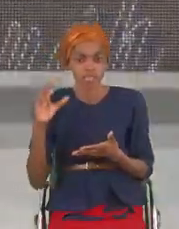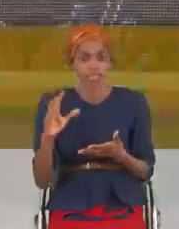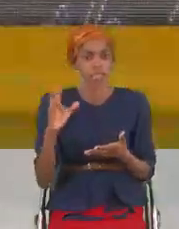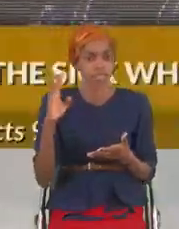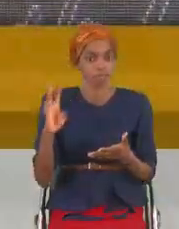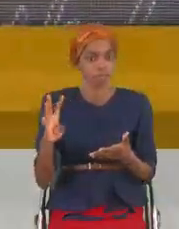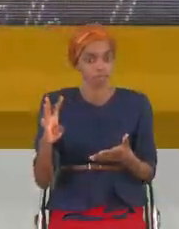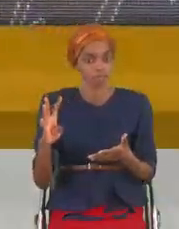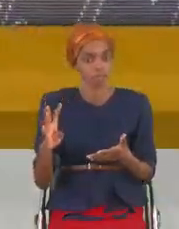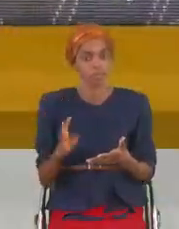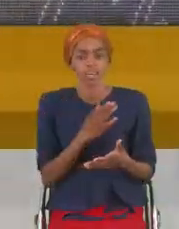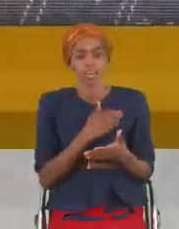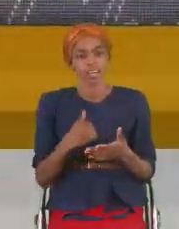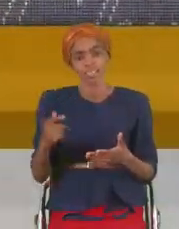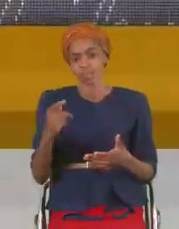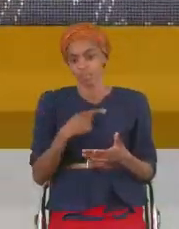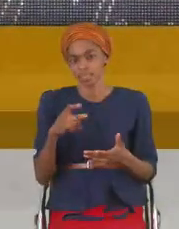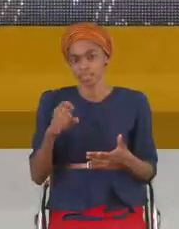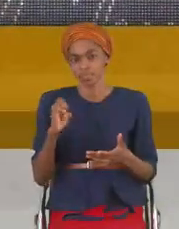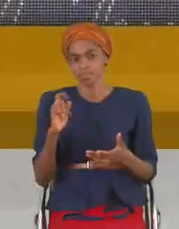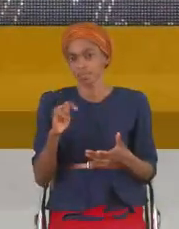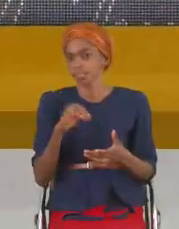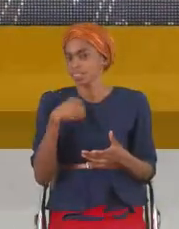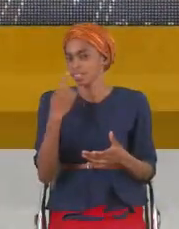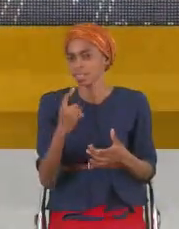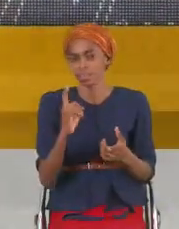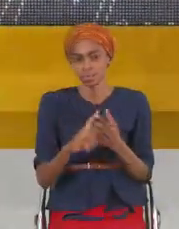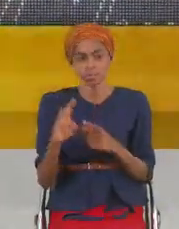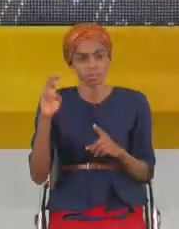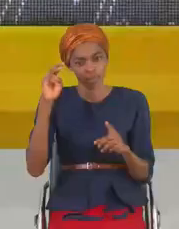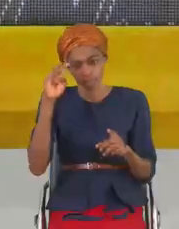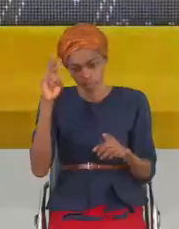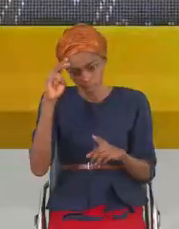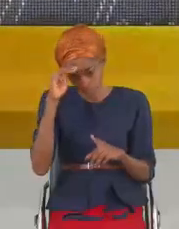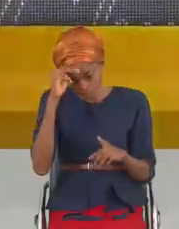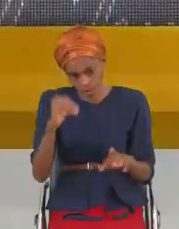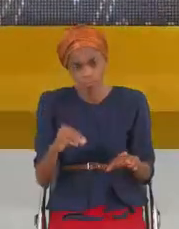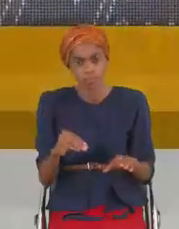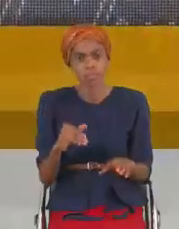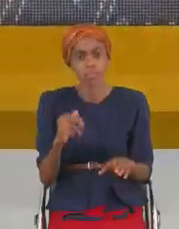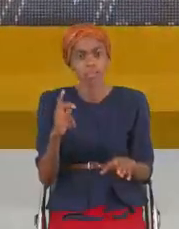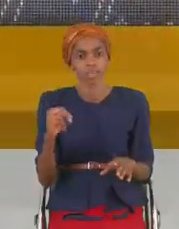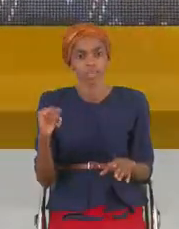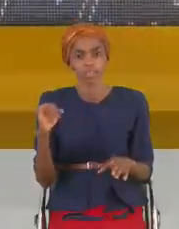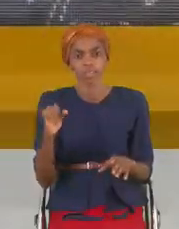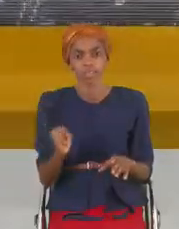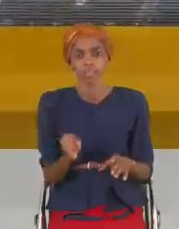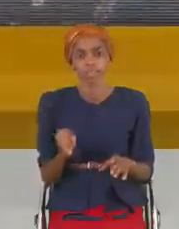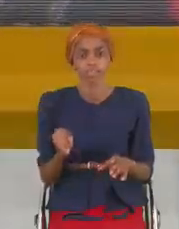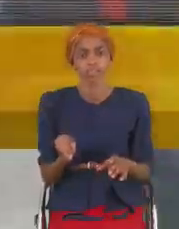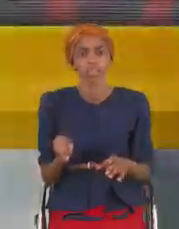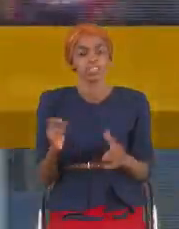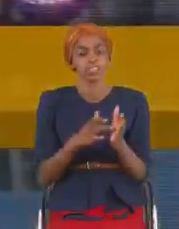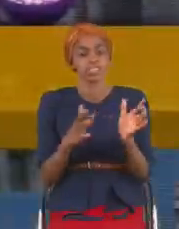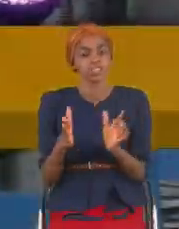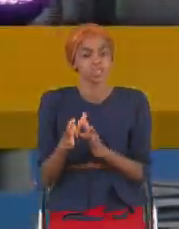34. And Peter said unto him, Aeneas, Jesus Christ